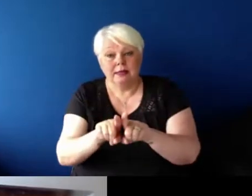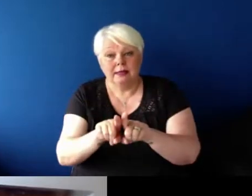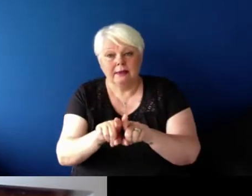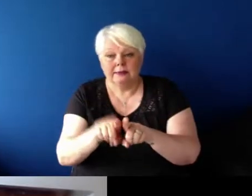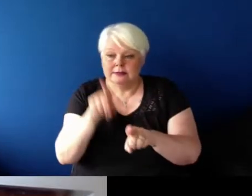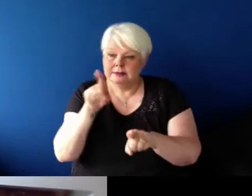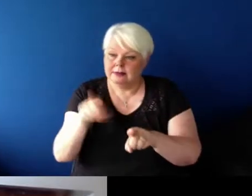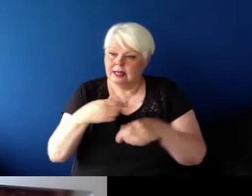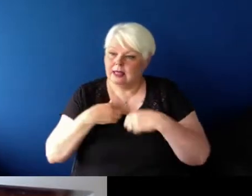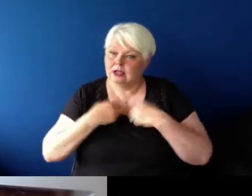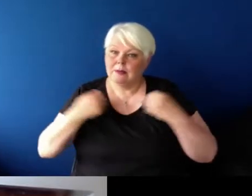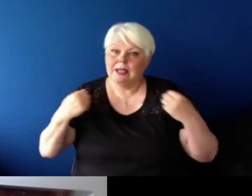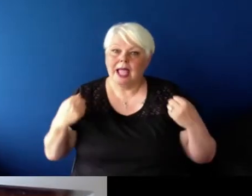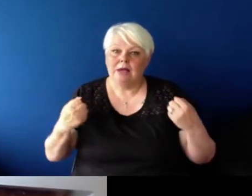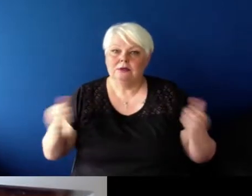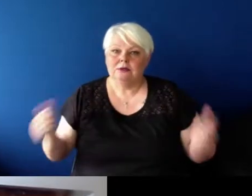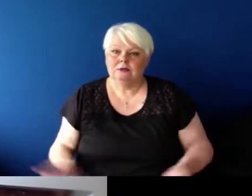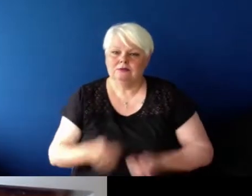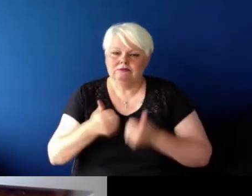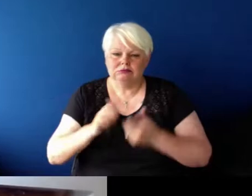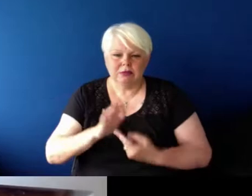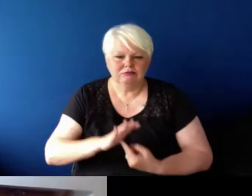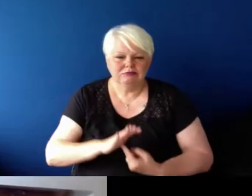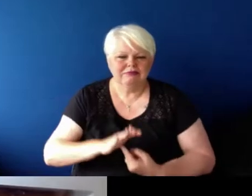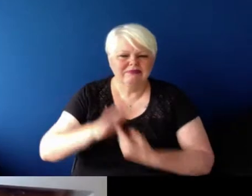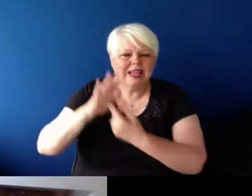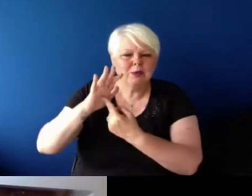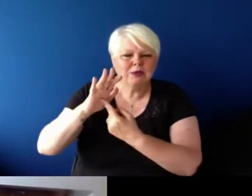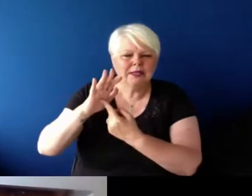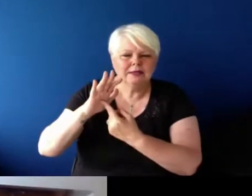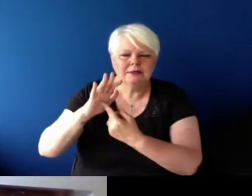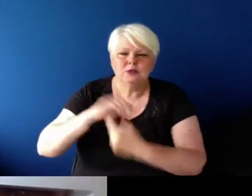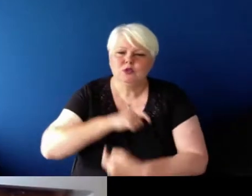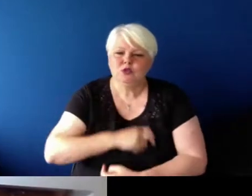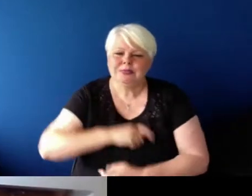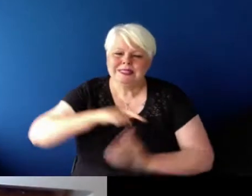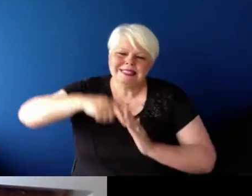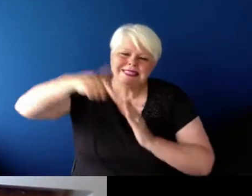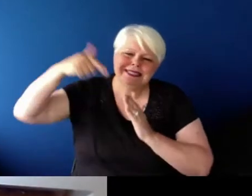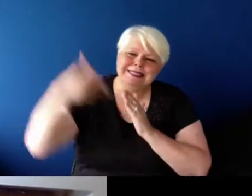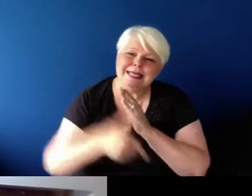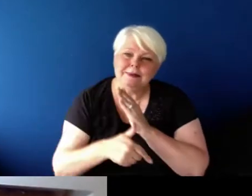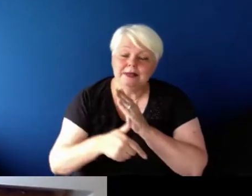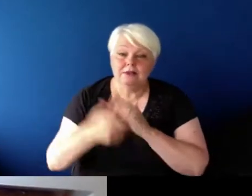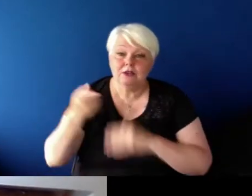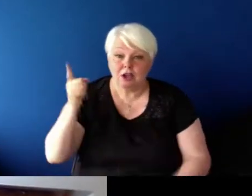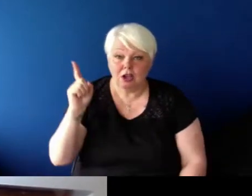out process as both profoundly human and deeply of God. So what do you think